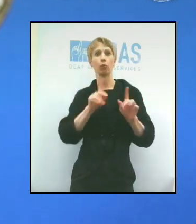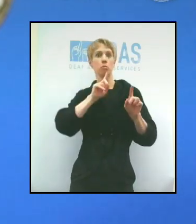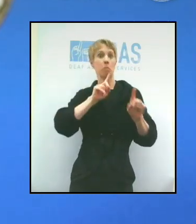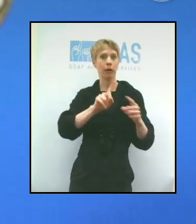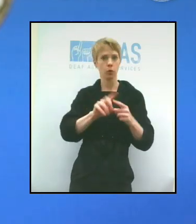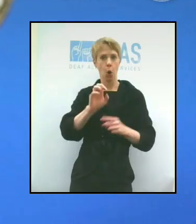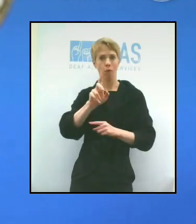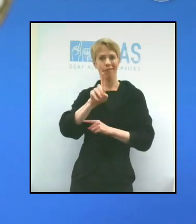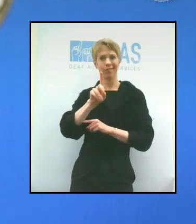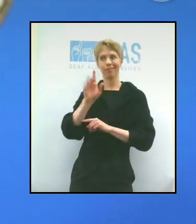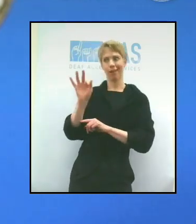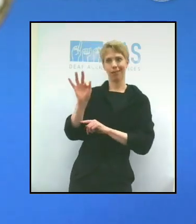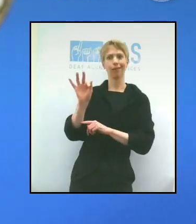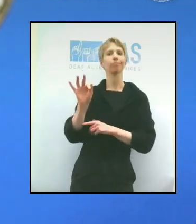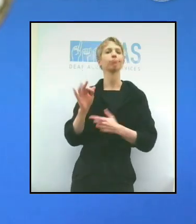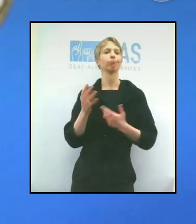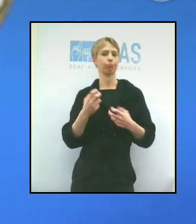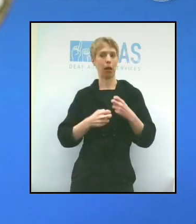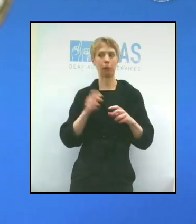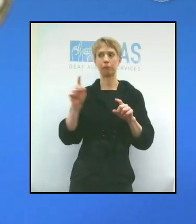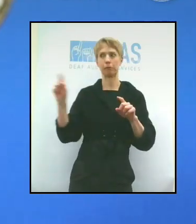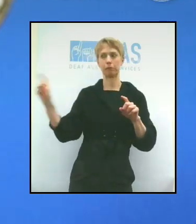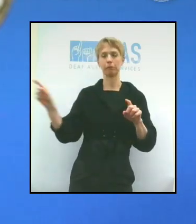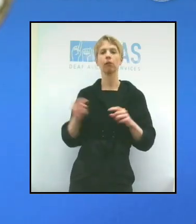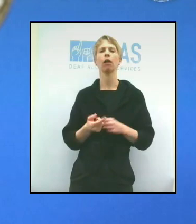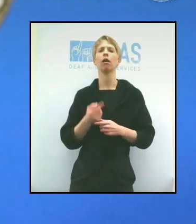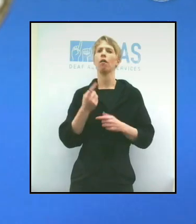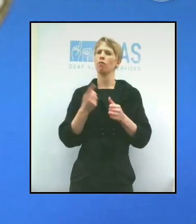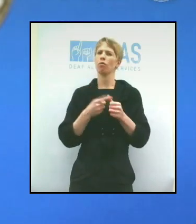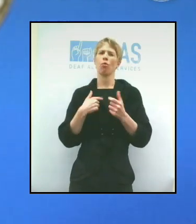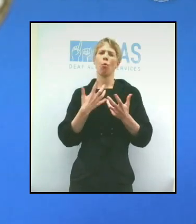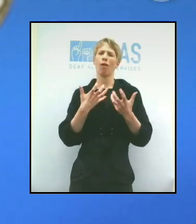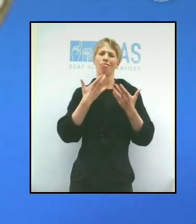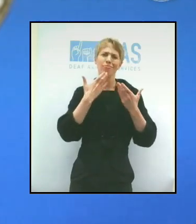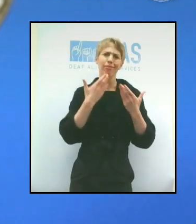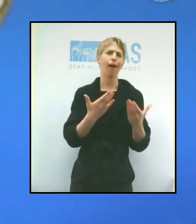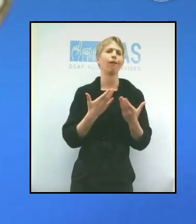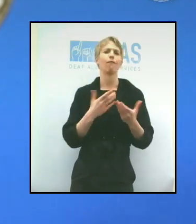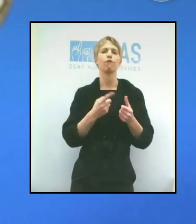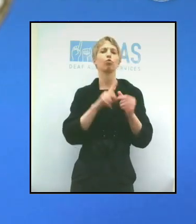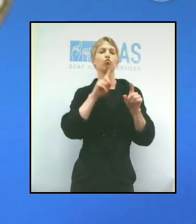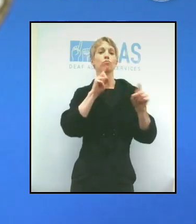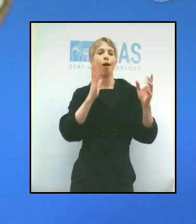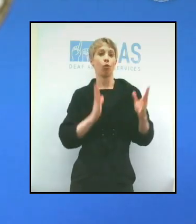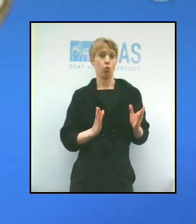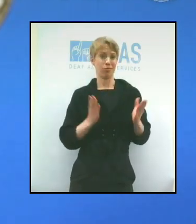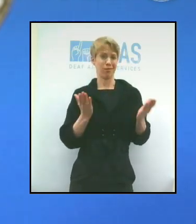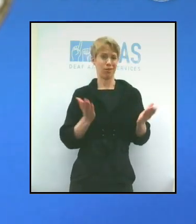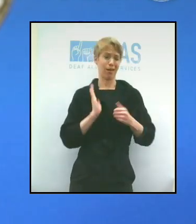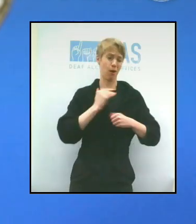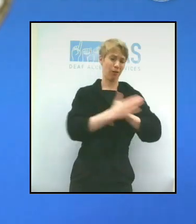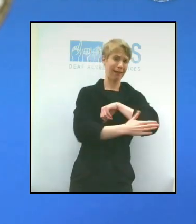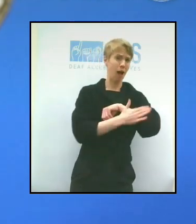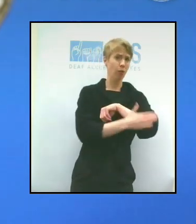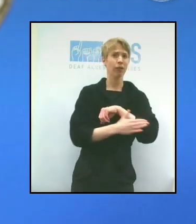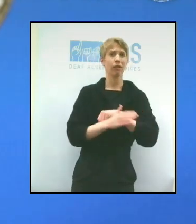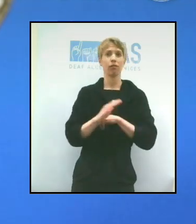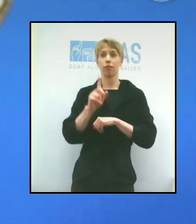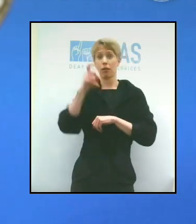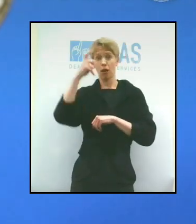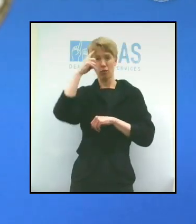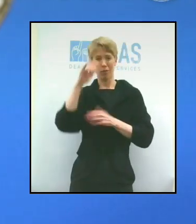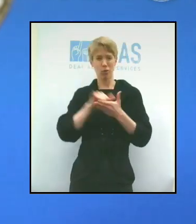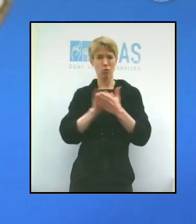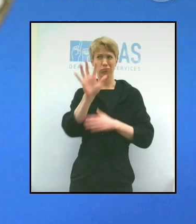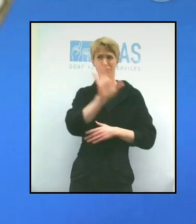the first responders, our healthcare workers, as well as those in county and other government that are responding to the